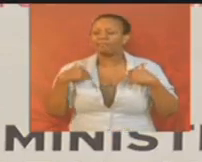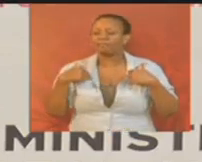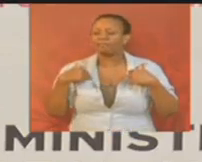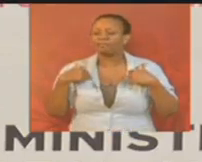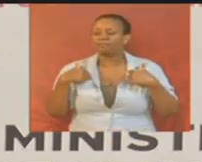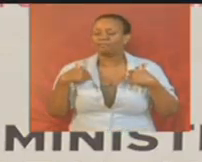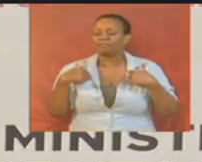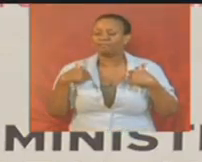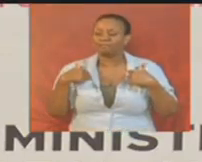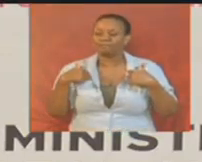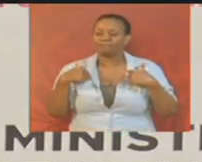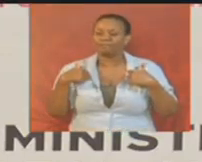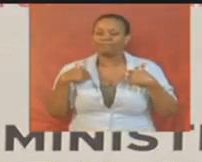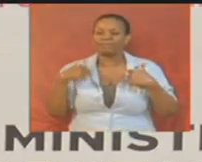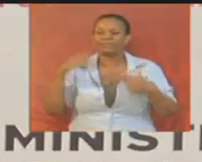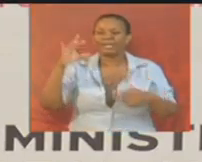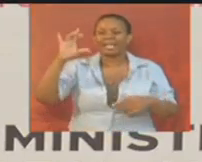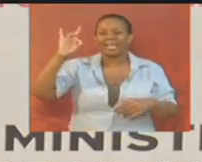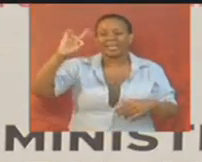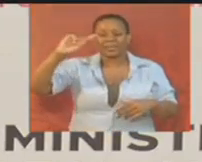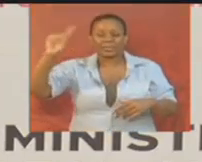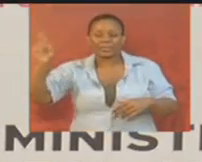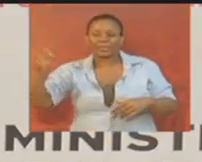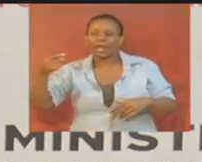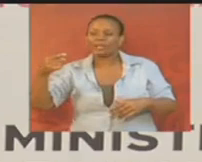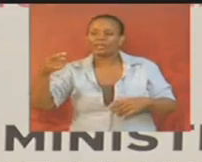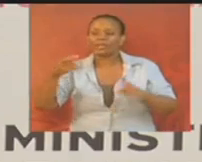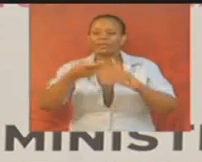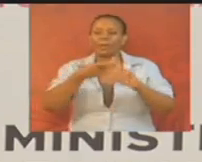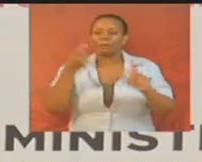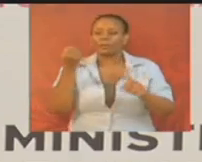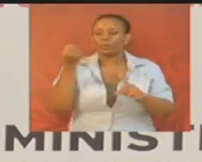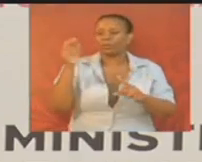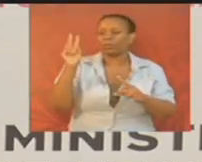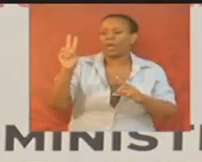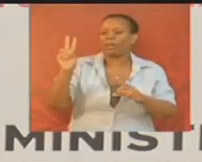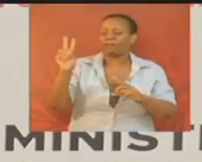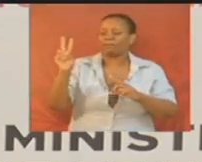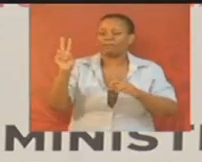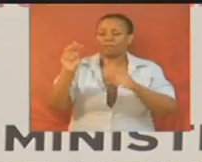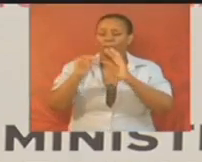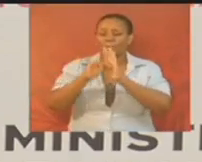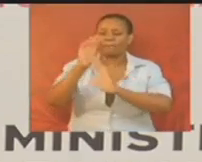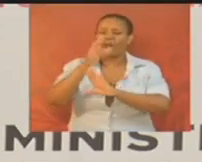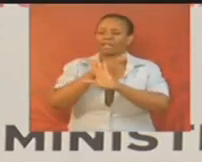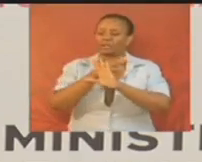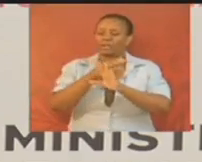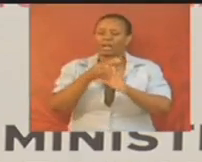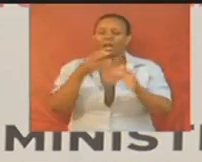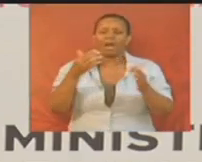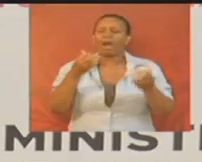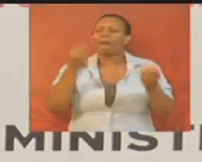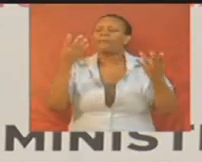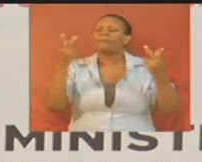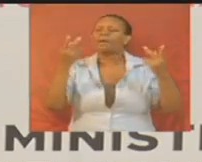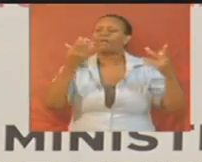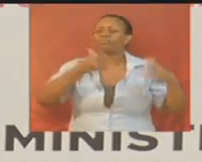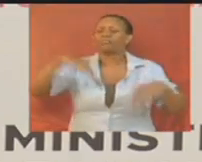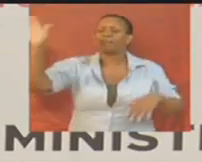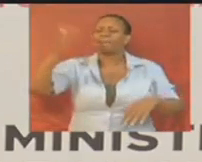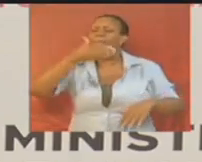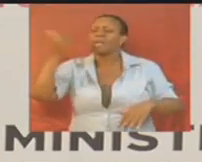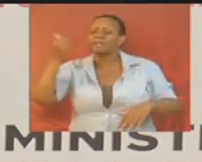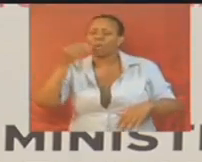at 7,607 since the 12th of March. With regards to our recovered patients, we have 7,242.